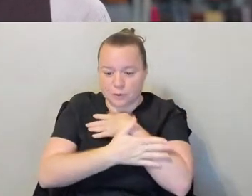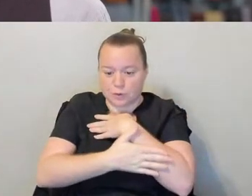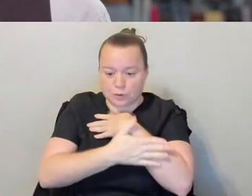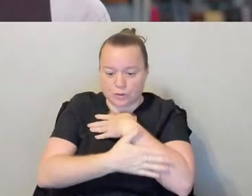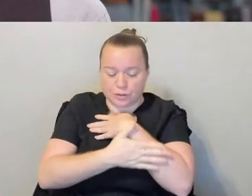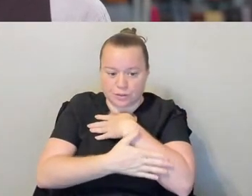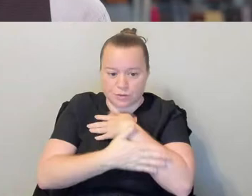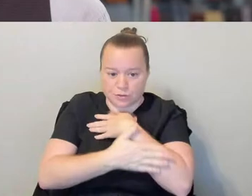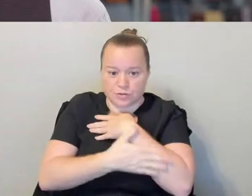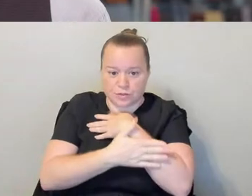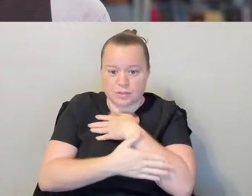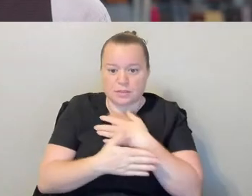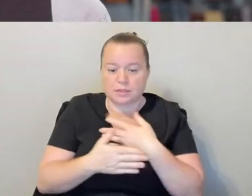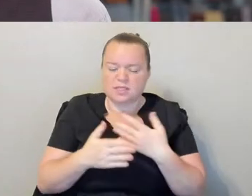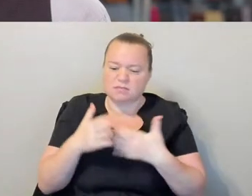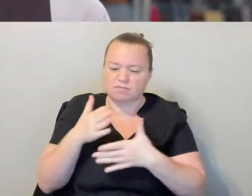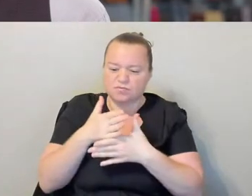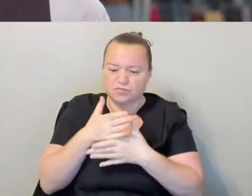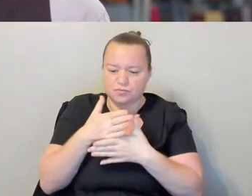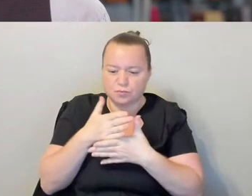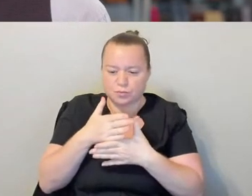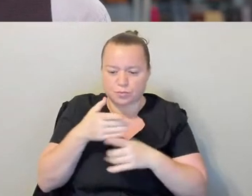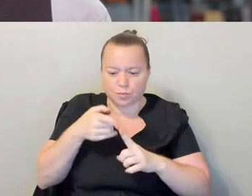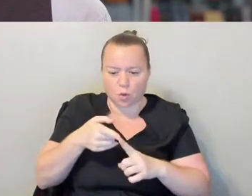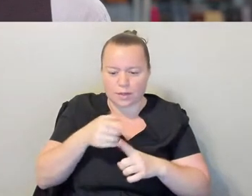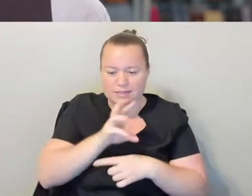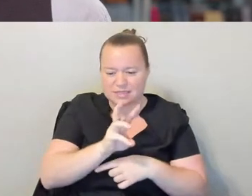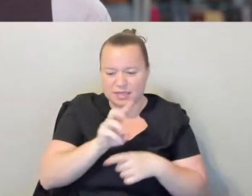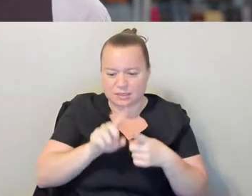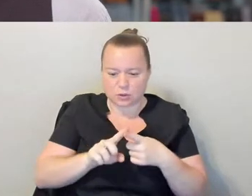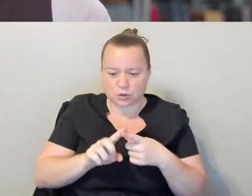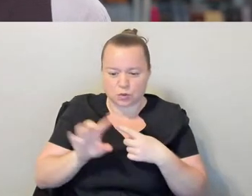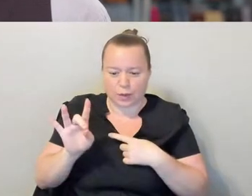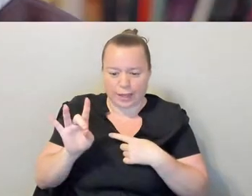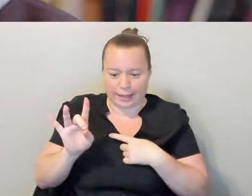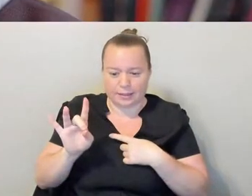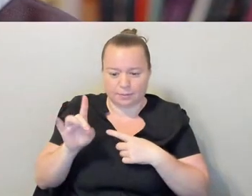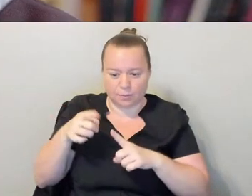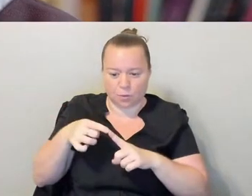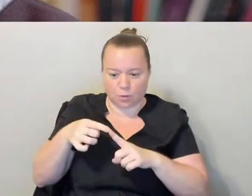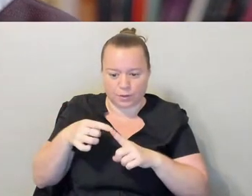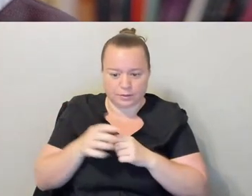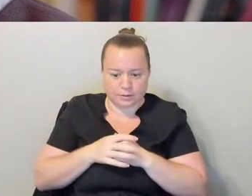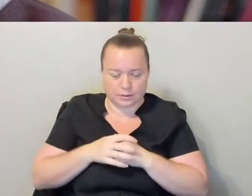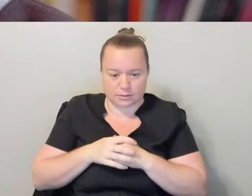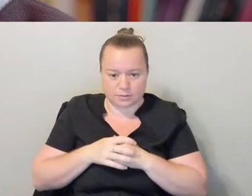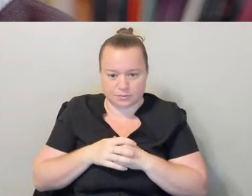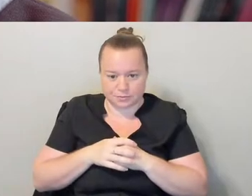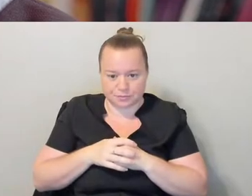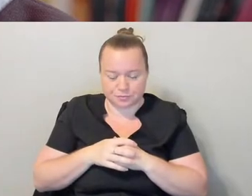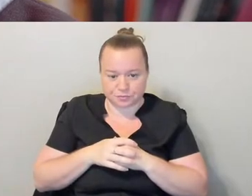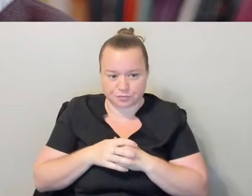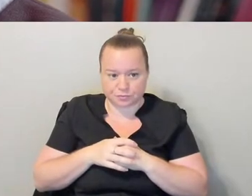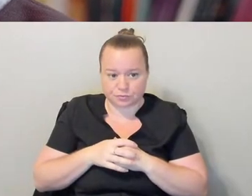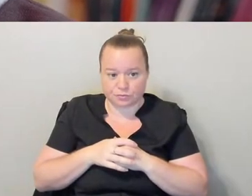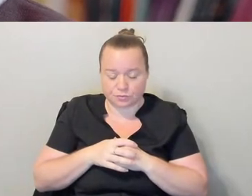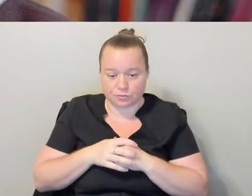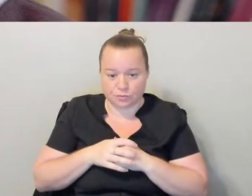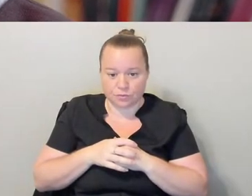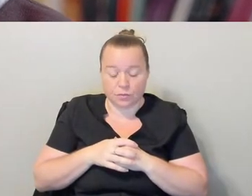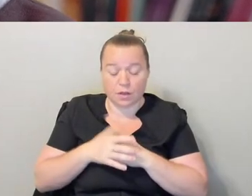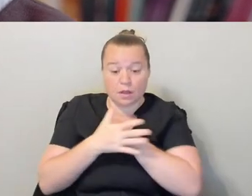increases ranged between 6 and 8.2 points. Generally, countries with